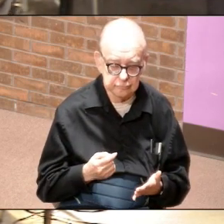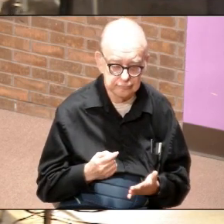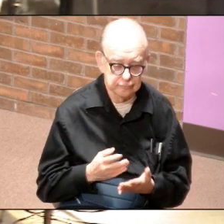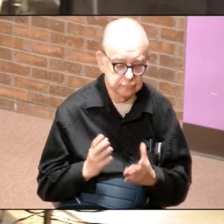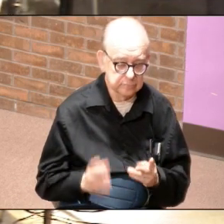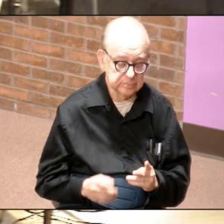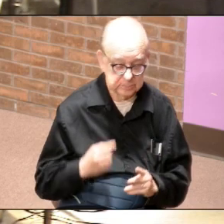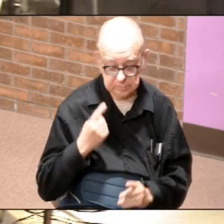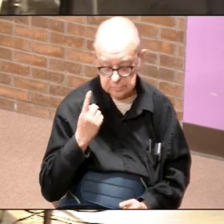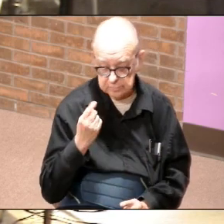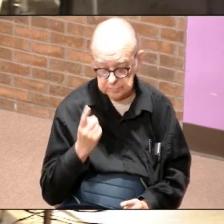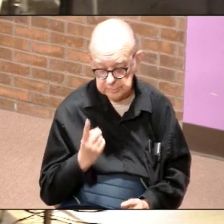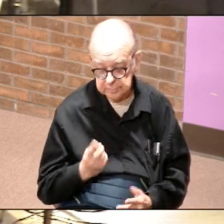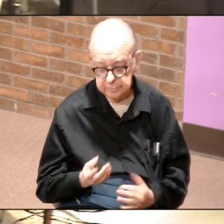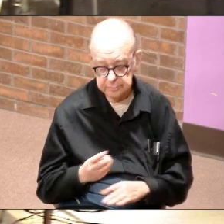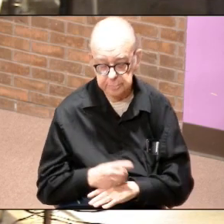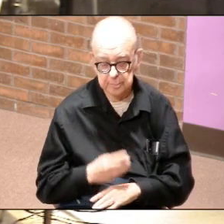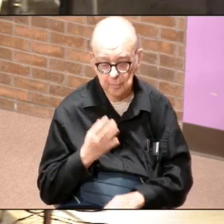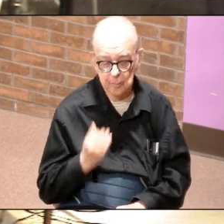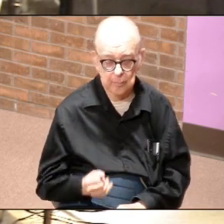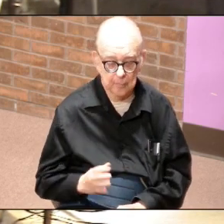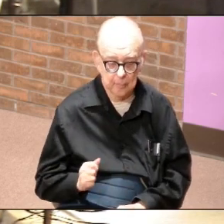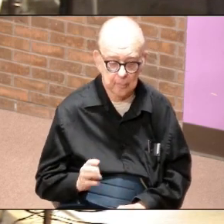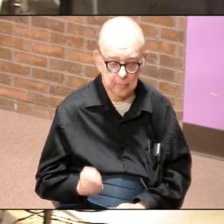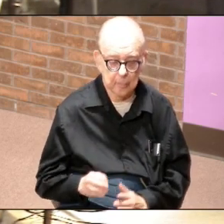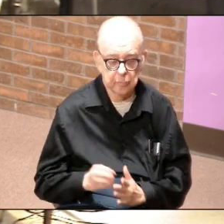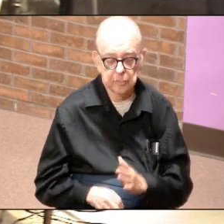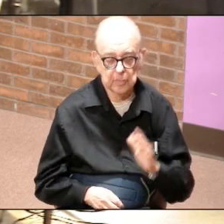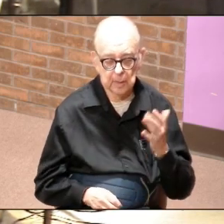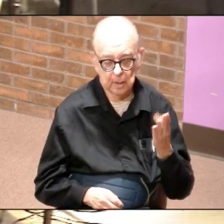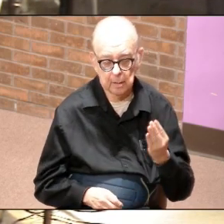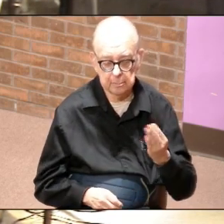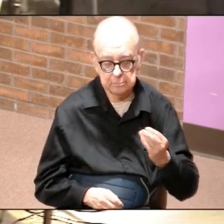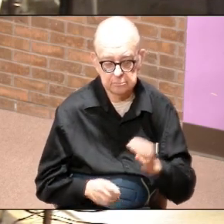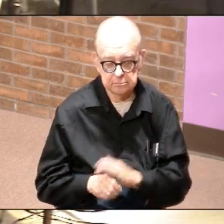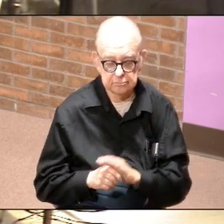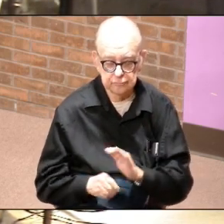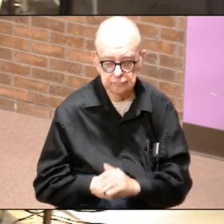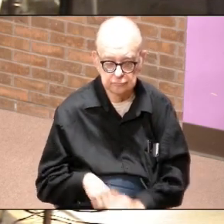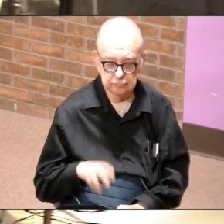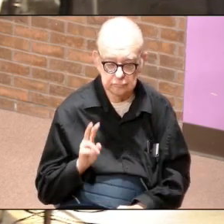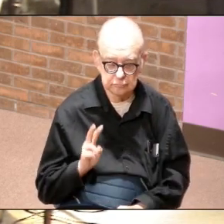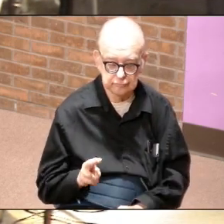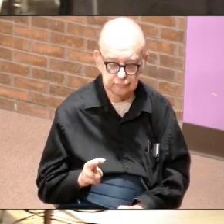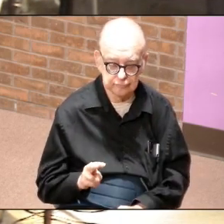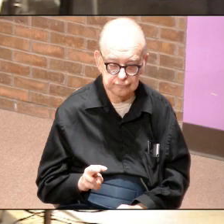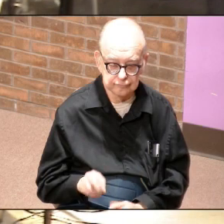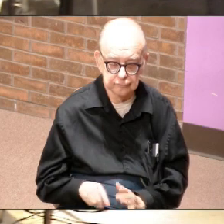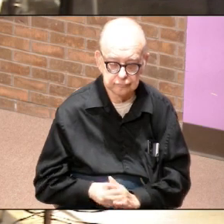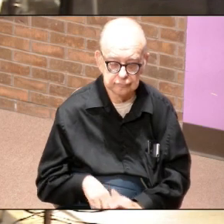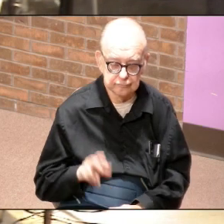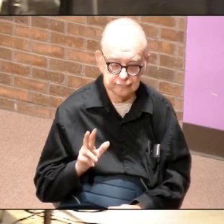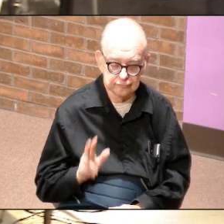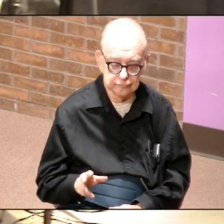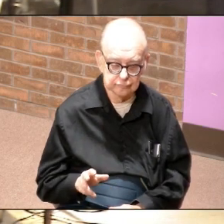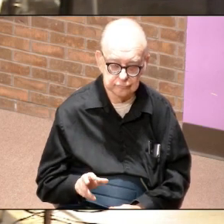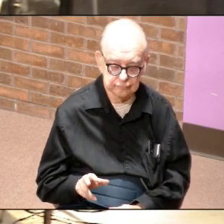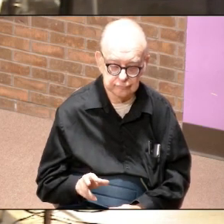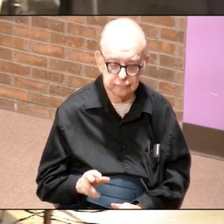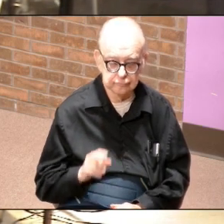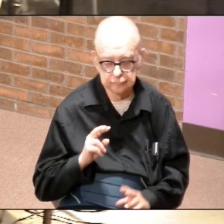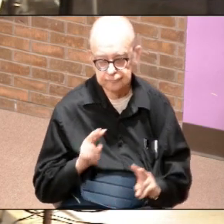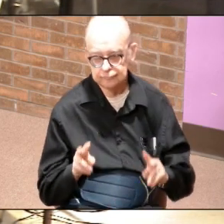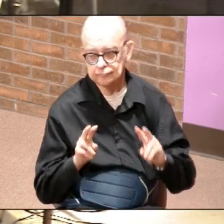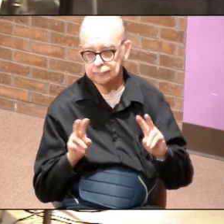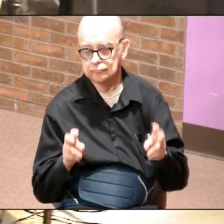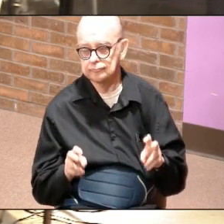that somebody just thought of one day, because John chapter 14, in verses number 2 and verses number 3, look